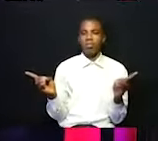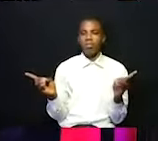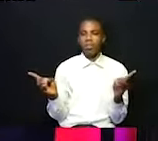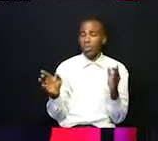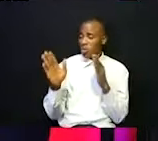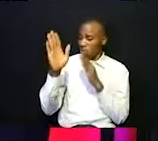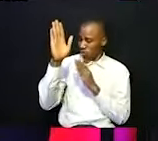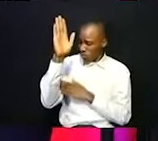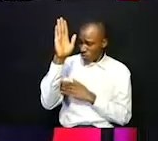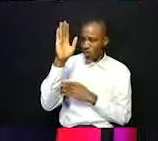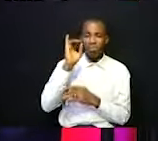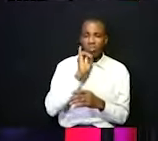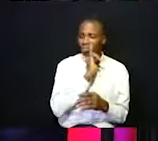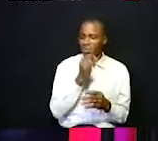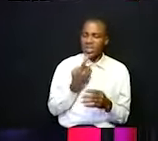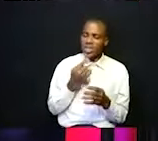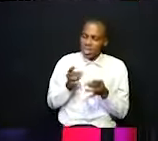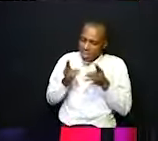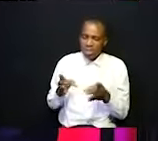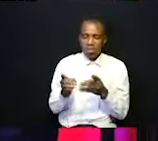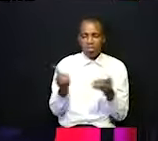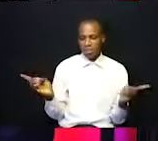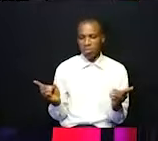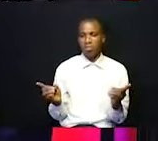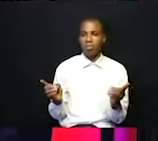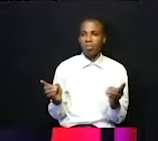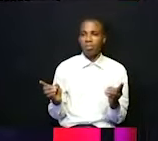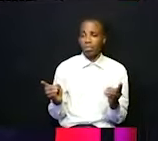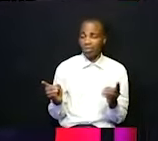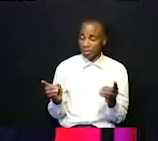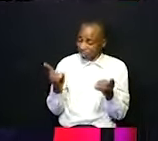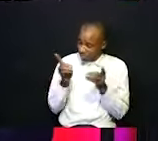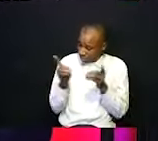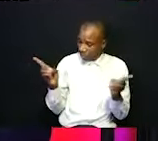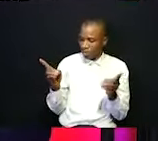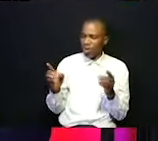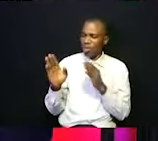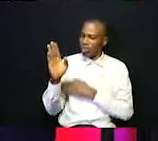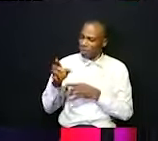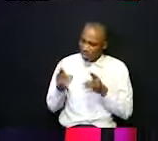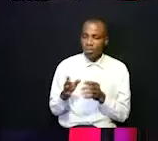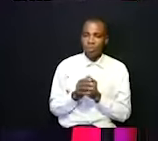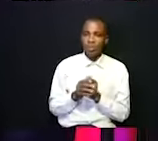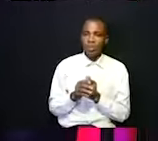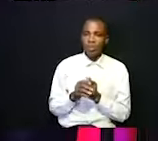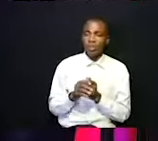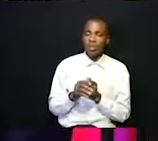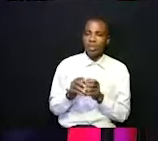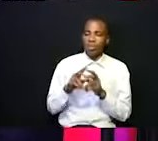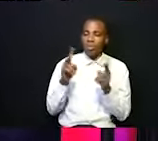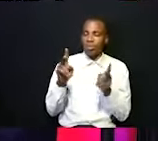God of Israel. Radi Israel nyankopon na ose. I hate it. Mechiri. Now, see Malachi's